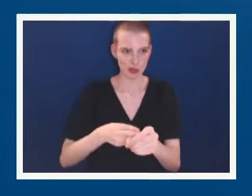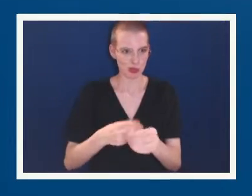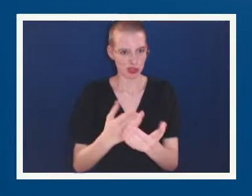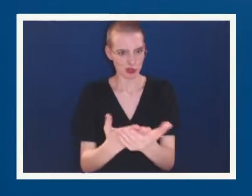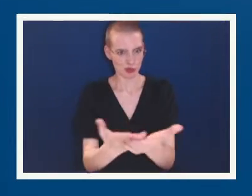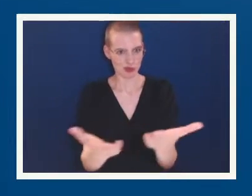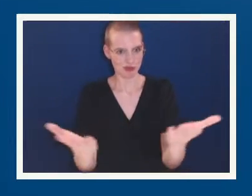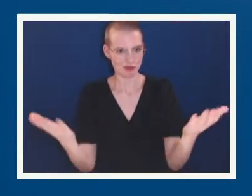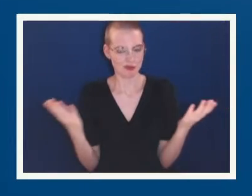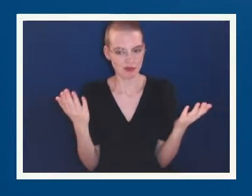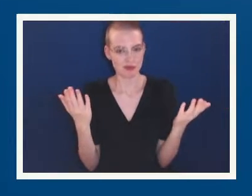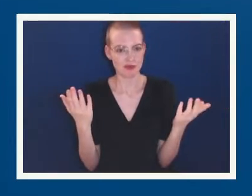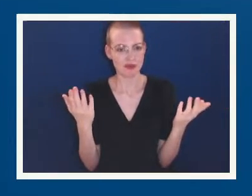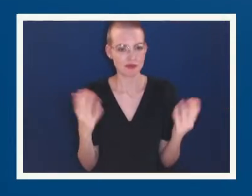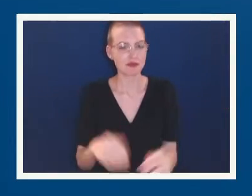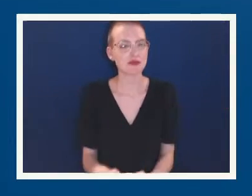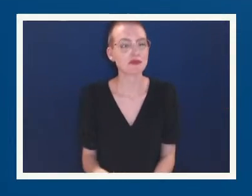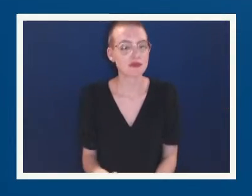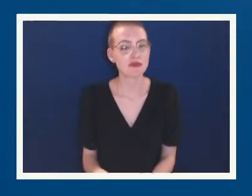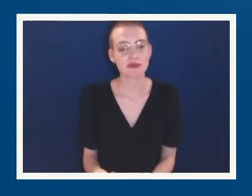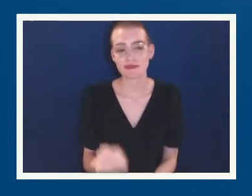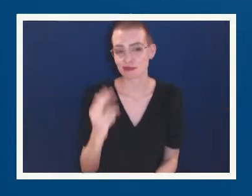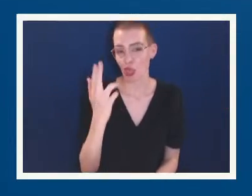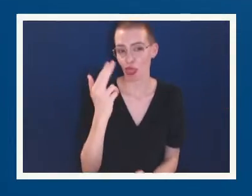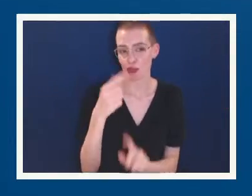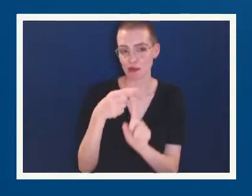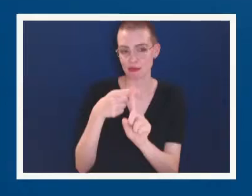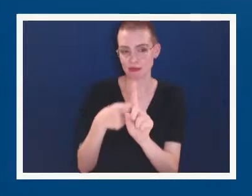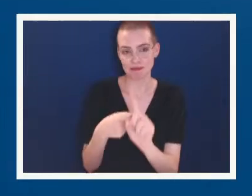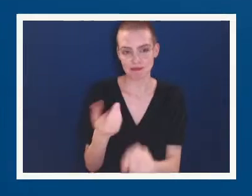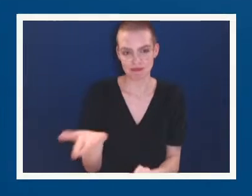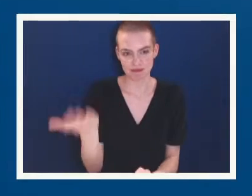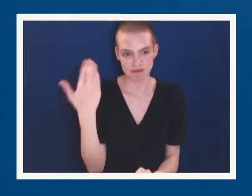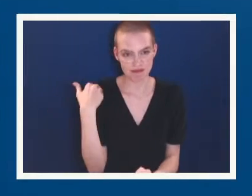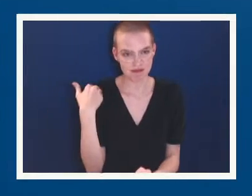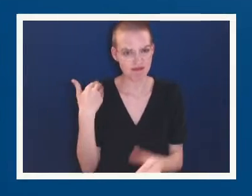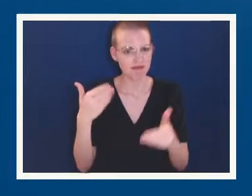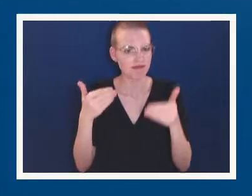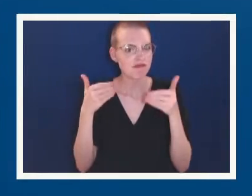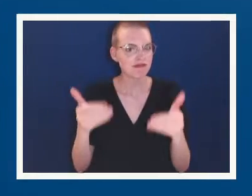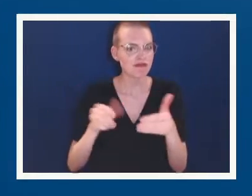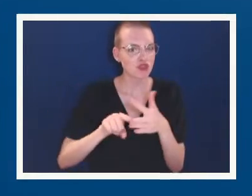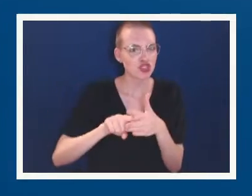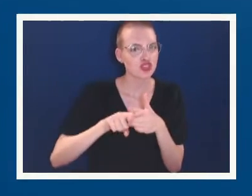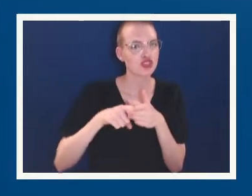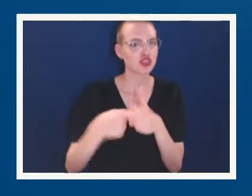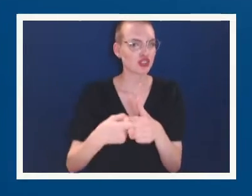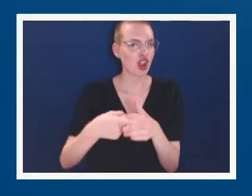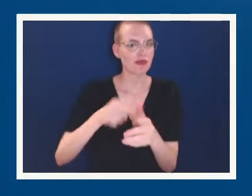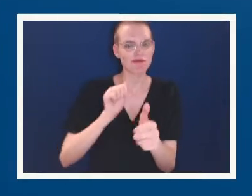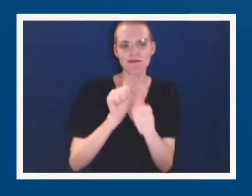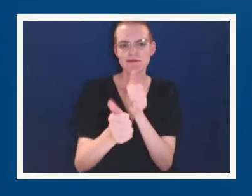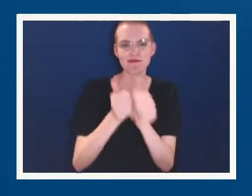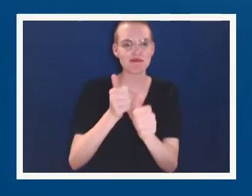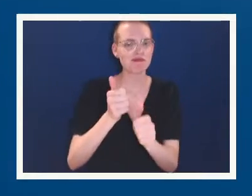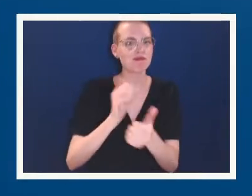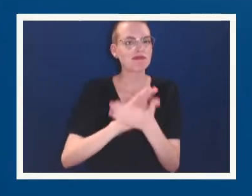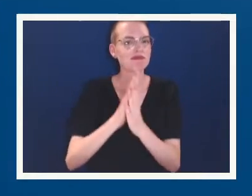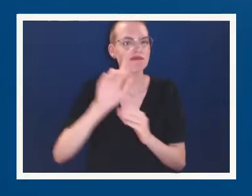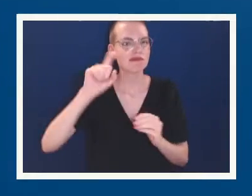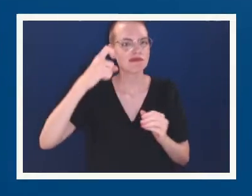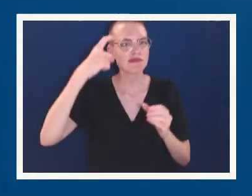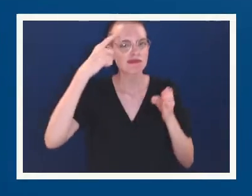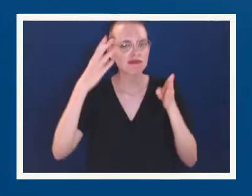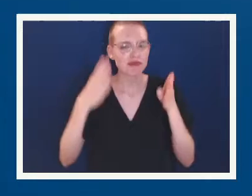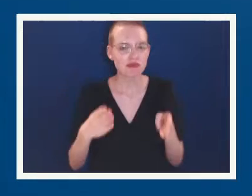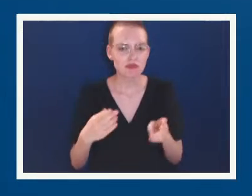13 months ago, I launched this campaign for governor. We've crisscrossed the United